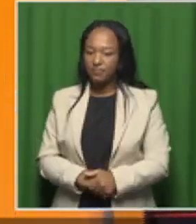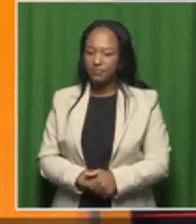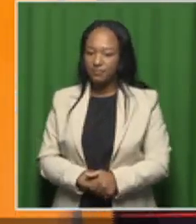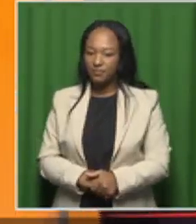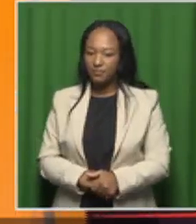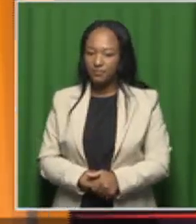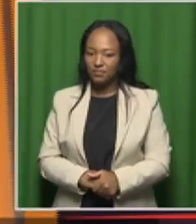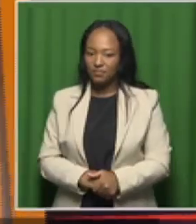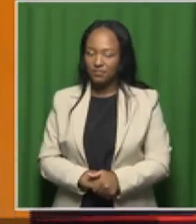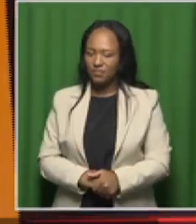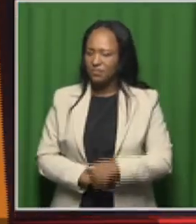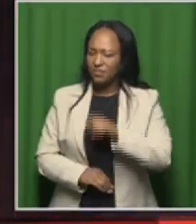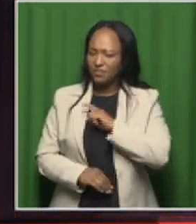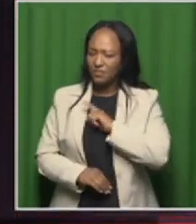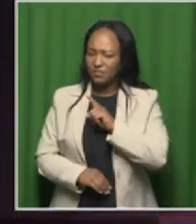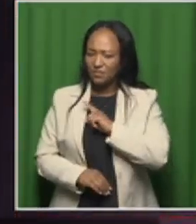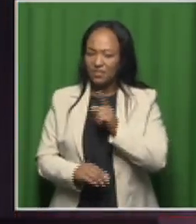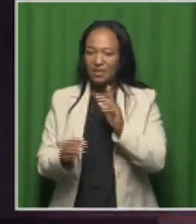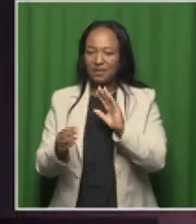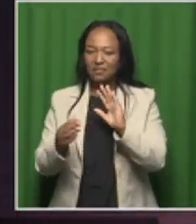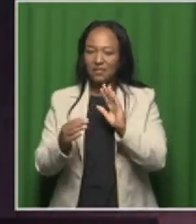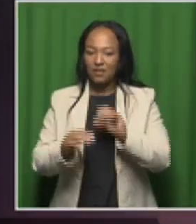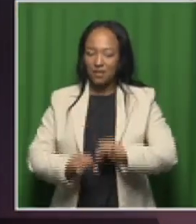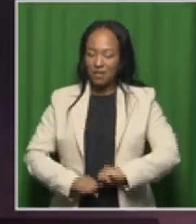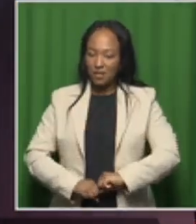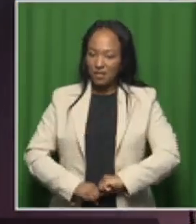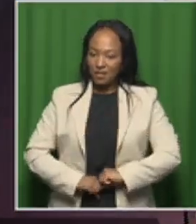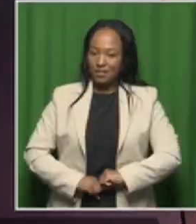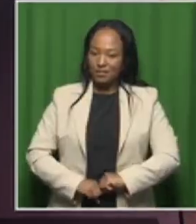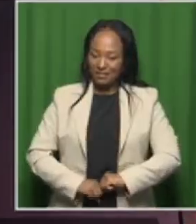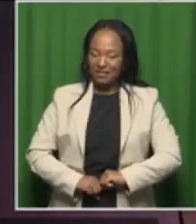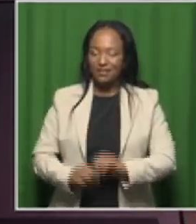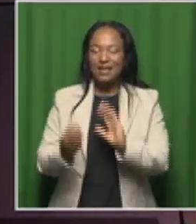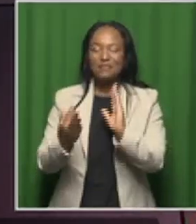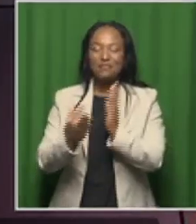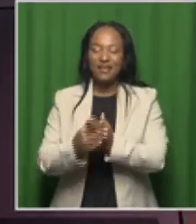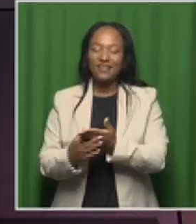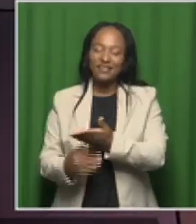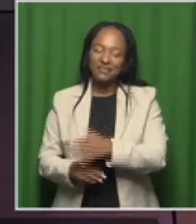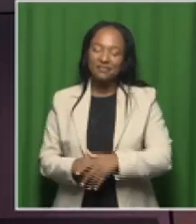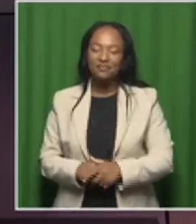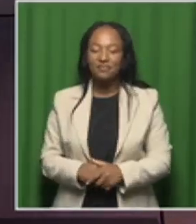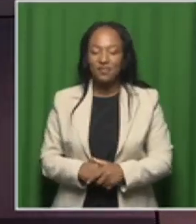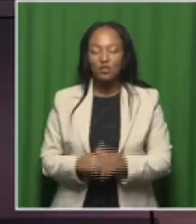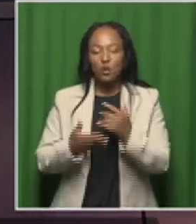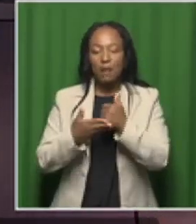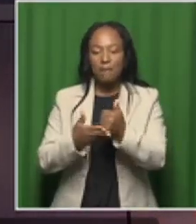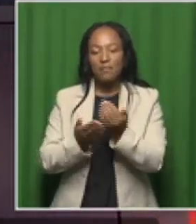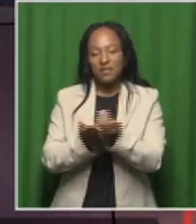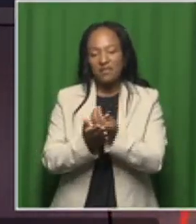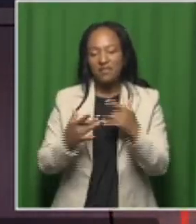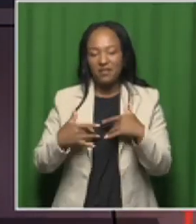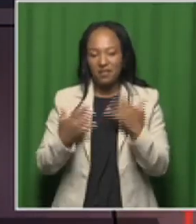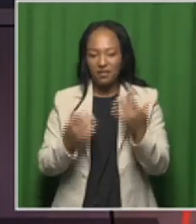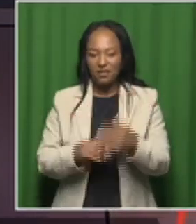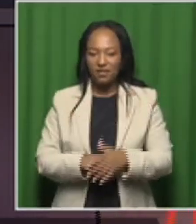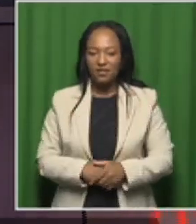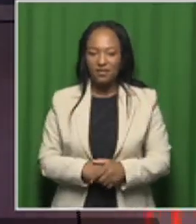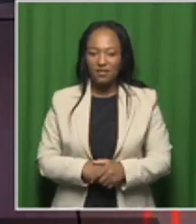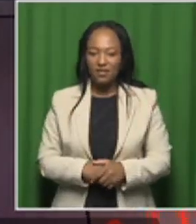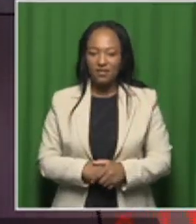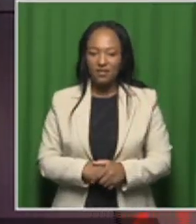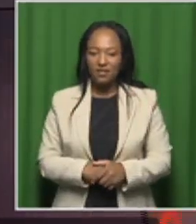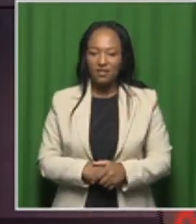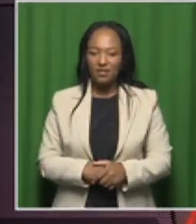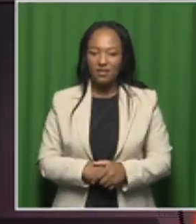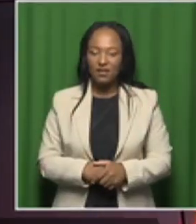out. While we're doing this, we've got to take an ad break. Watch this while we go into an ad break. This is life-saving stuff over here. Okay. If we're lucky, this thing